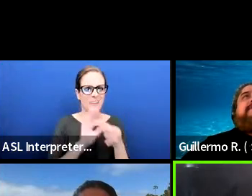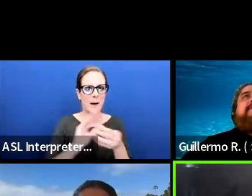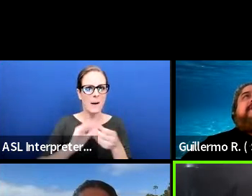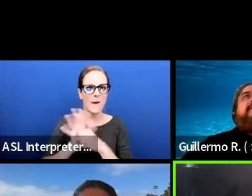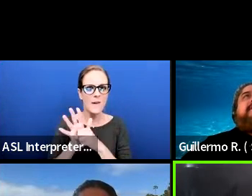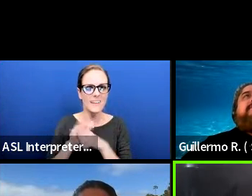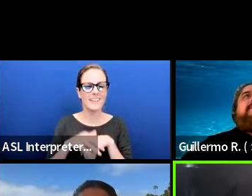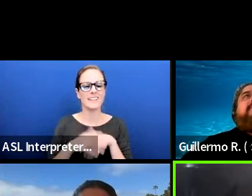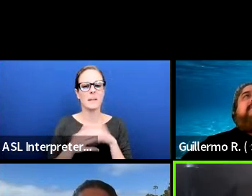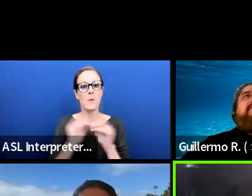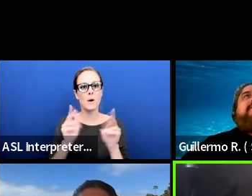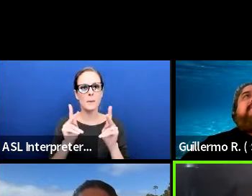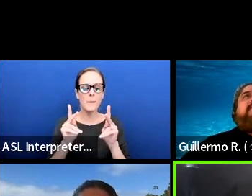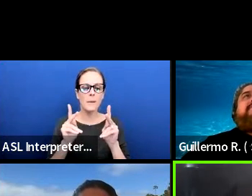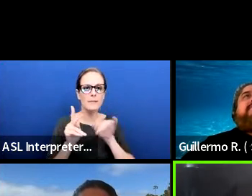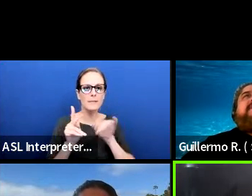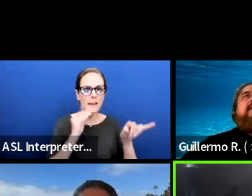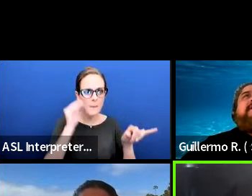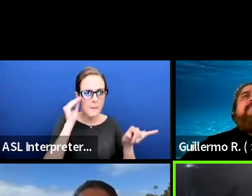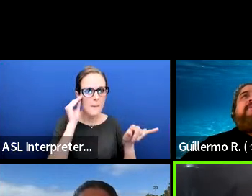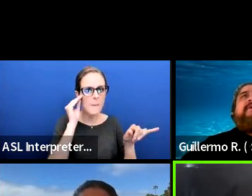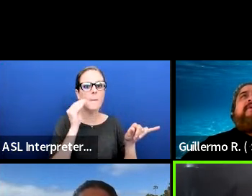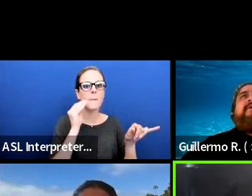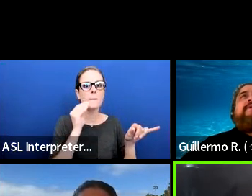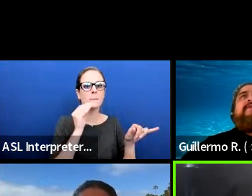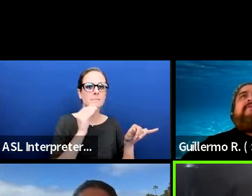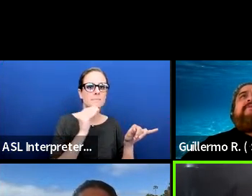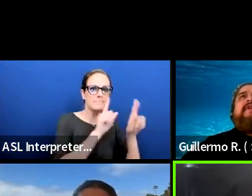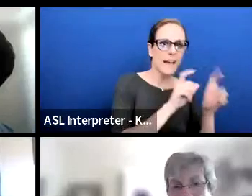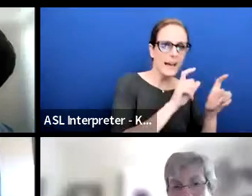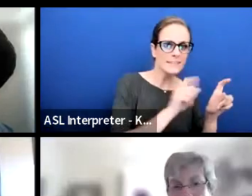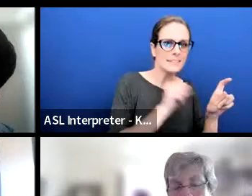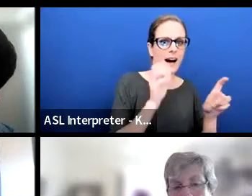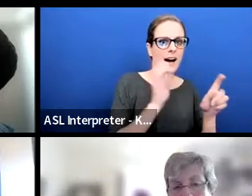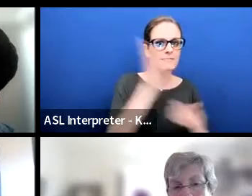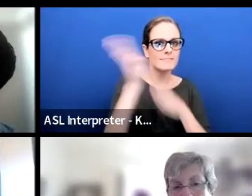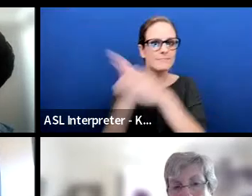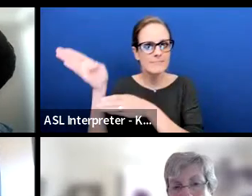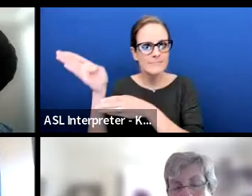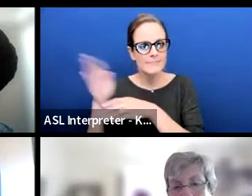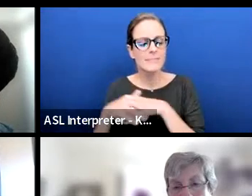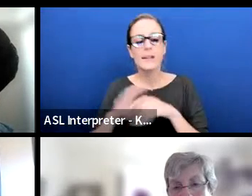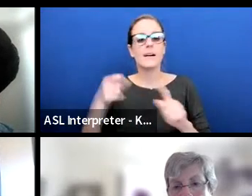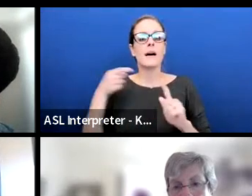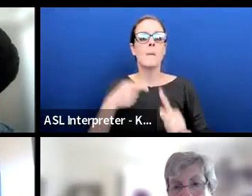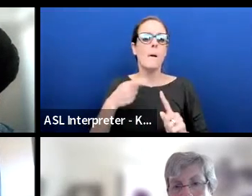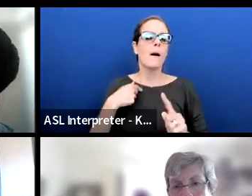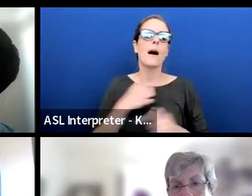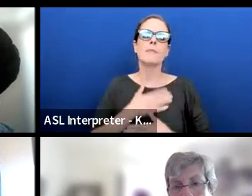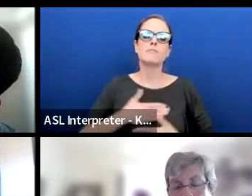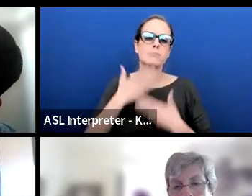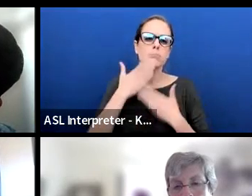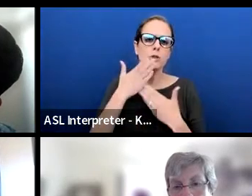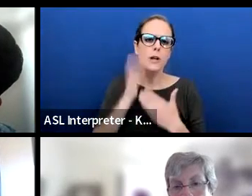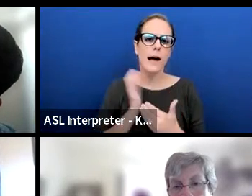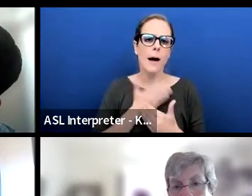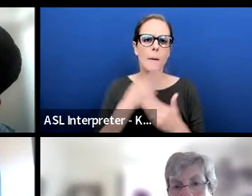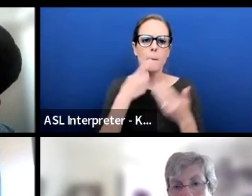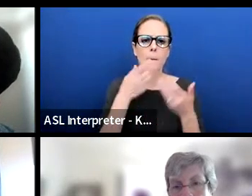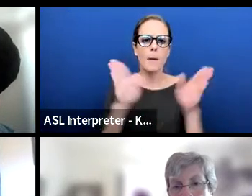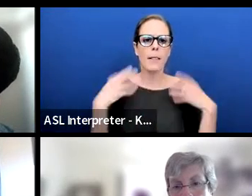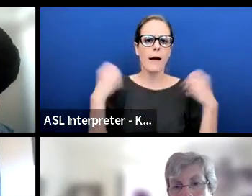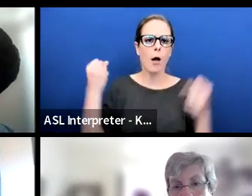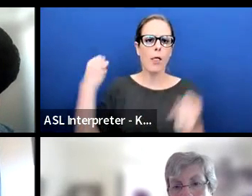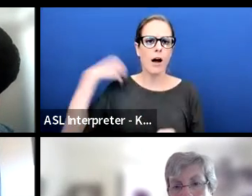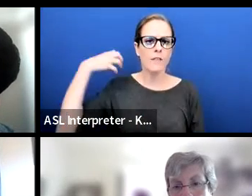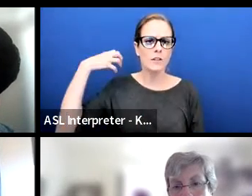how to demonstrate to the public that we're in a surge. And I just really want to appreciate our public health officer for, you know,